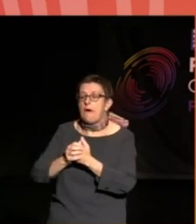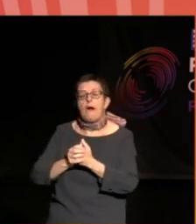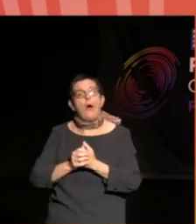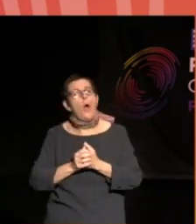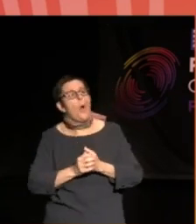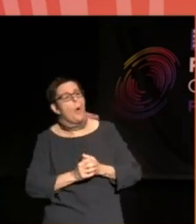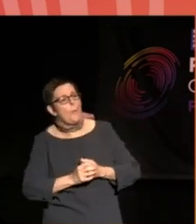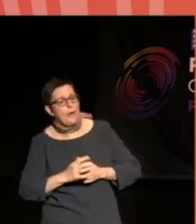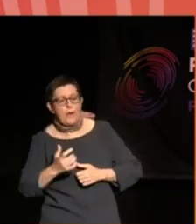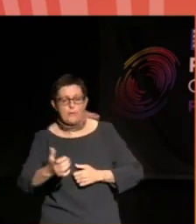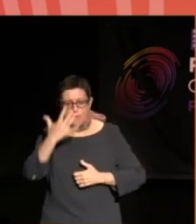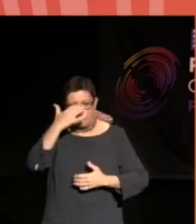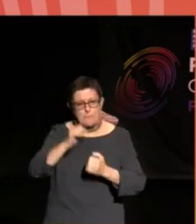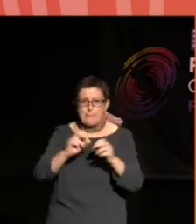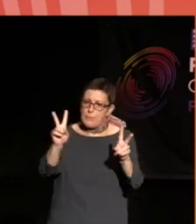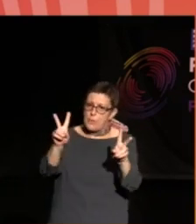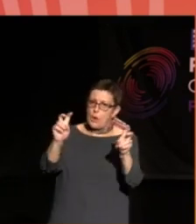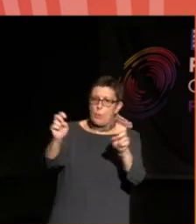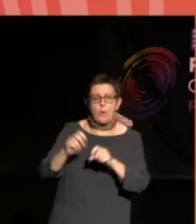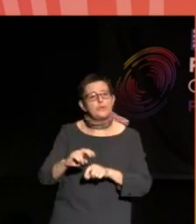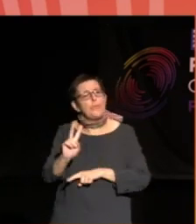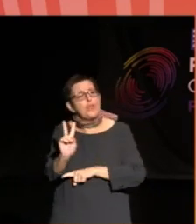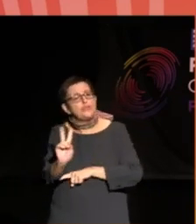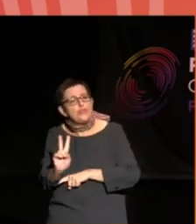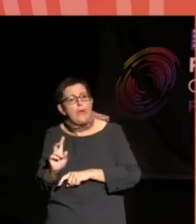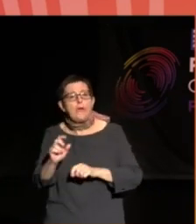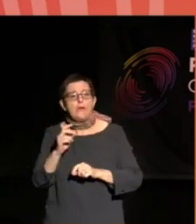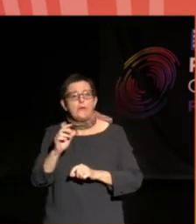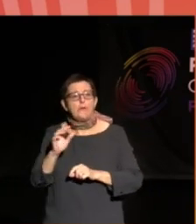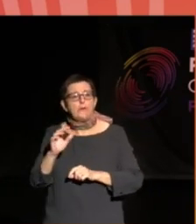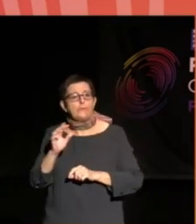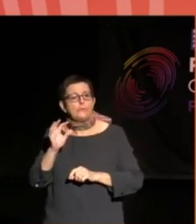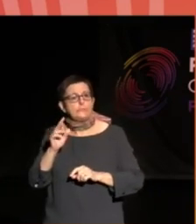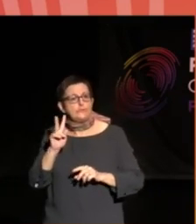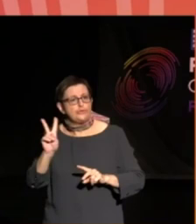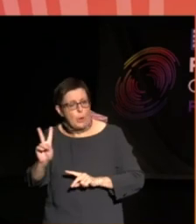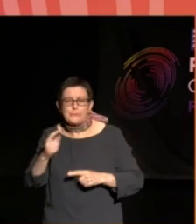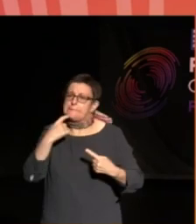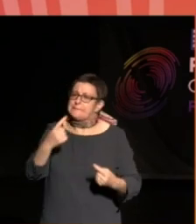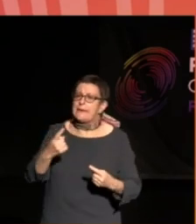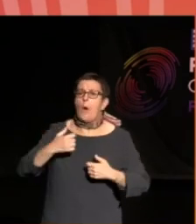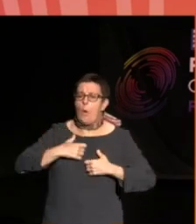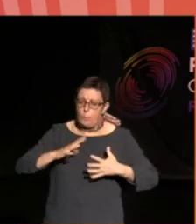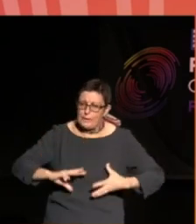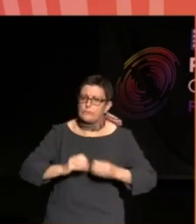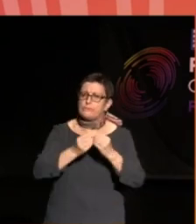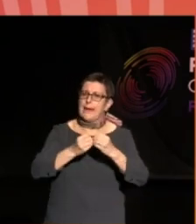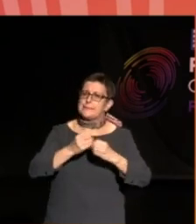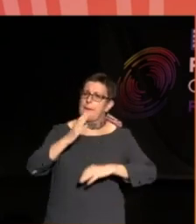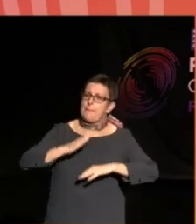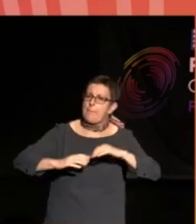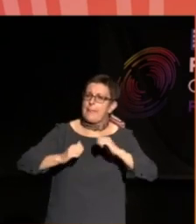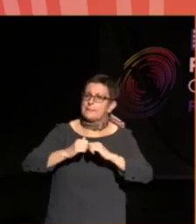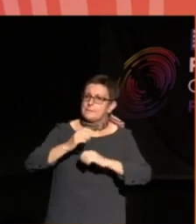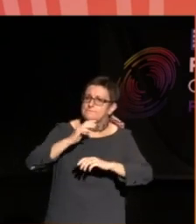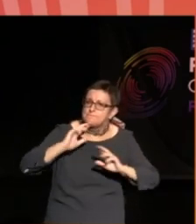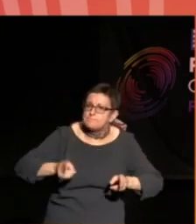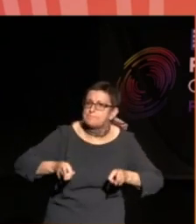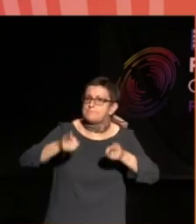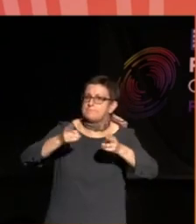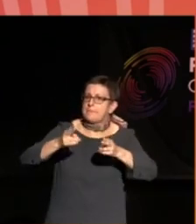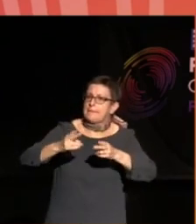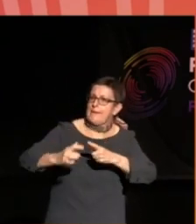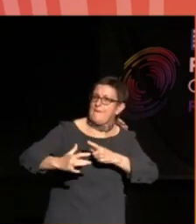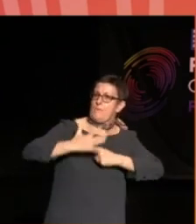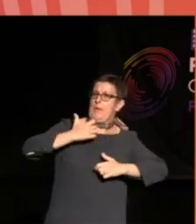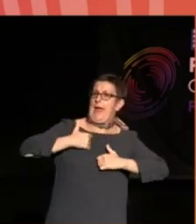our buildings, we shape our buildings, but thereafter they shape us, and how important environment is to our behaviour and our economic behaviour.